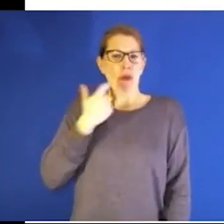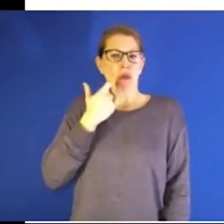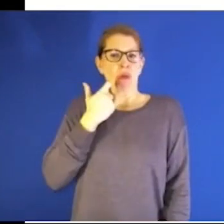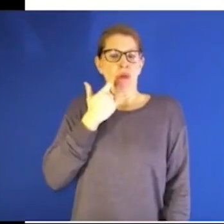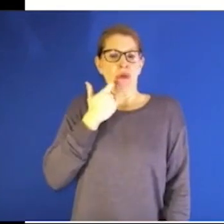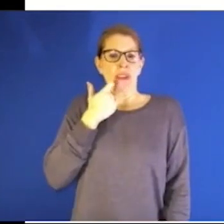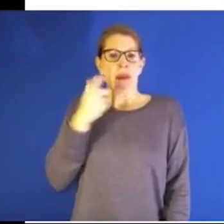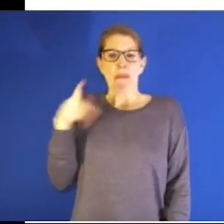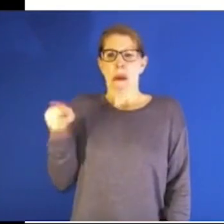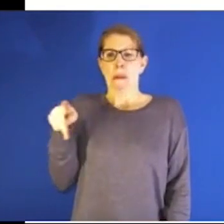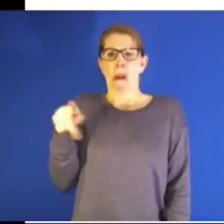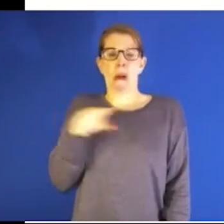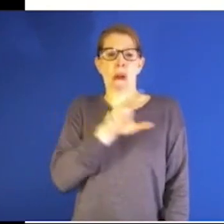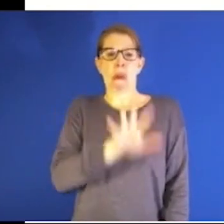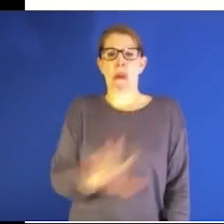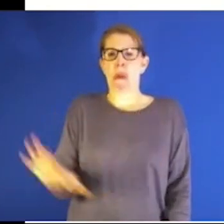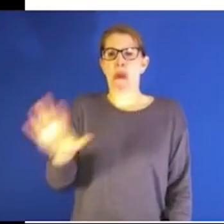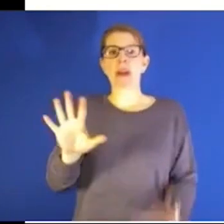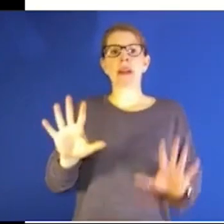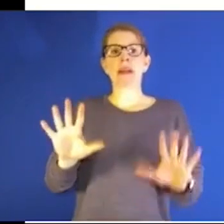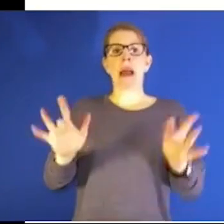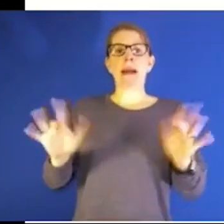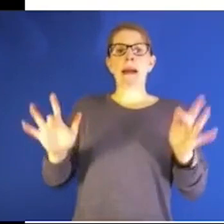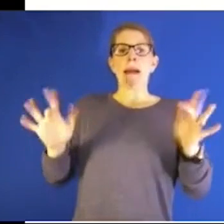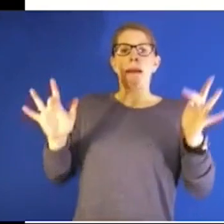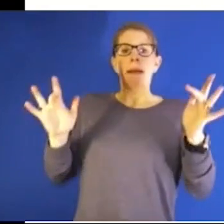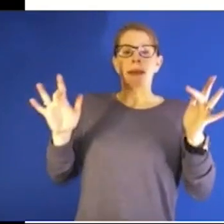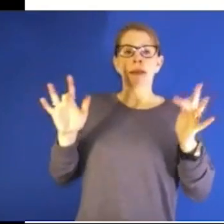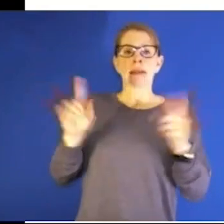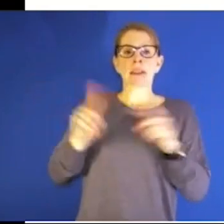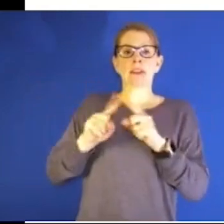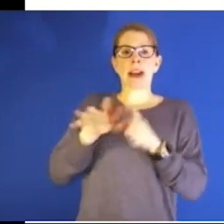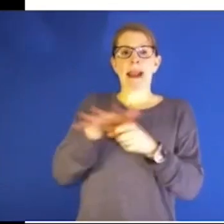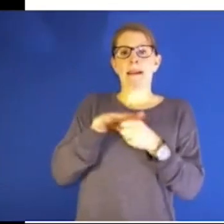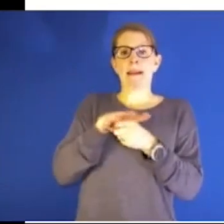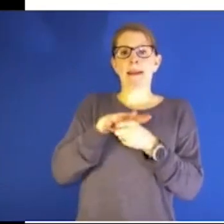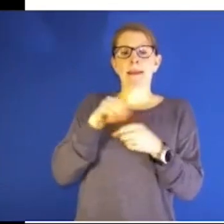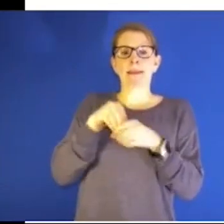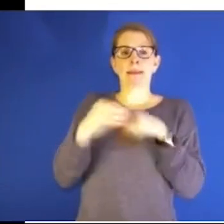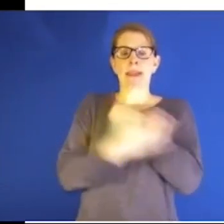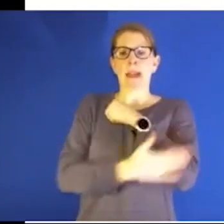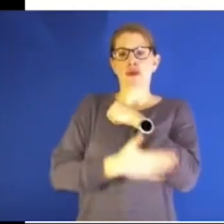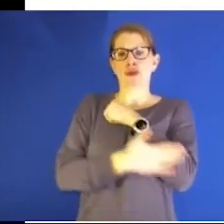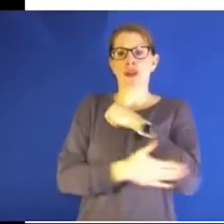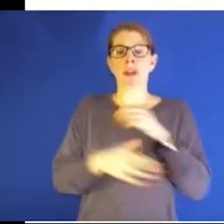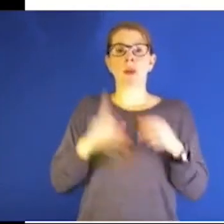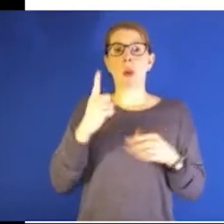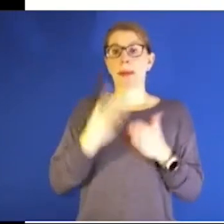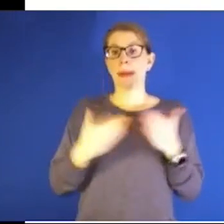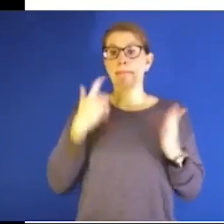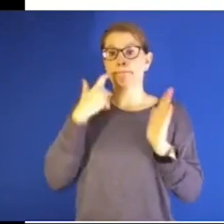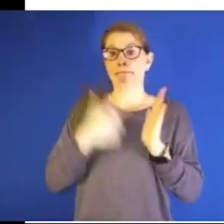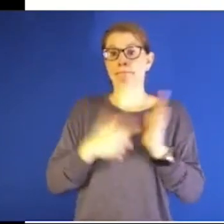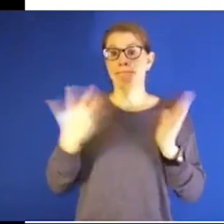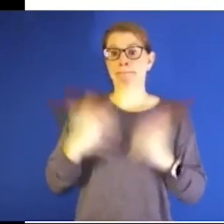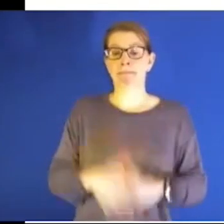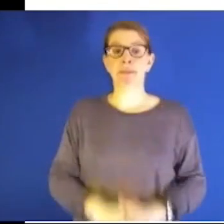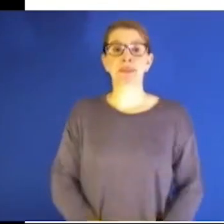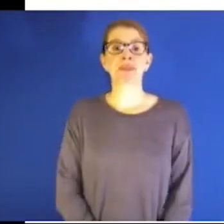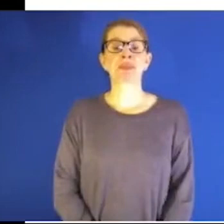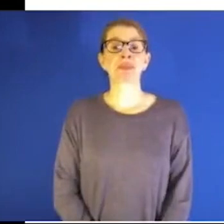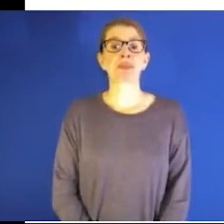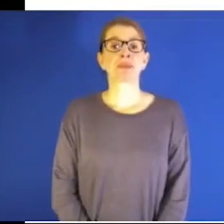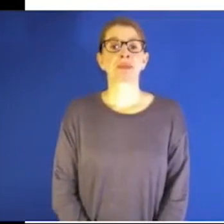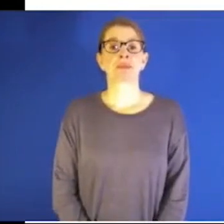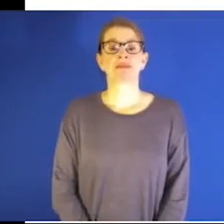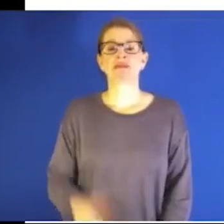see it beginning to lighten up in various areas of the country. And I think one of the things to recognize is that, especially in the